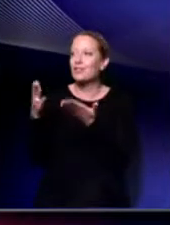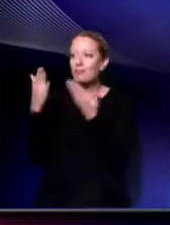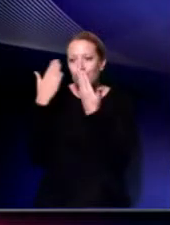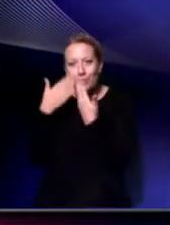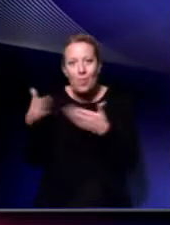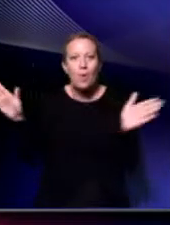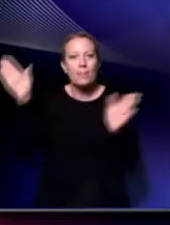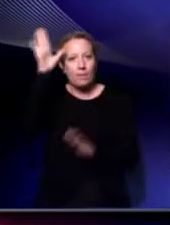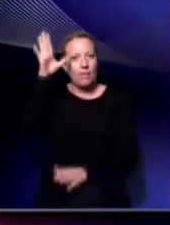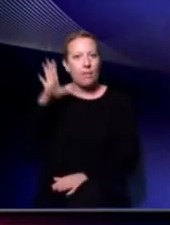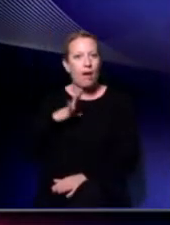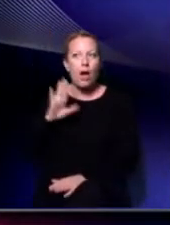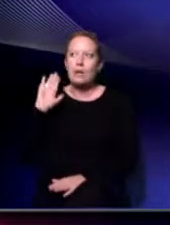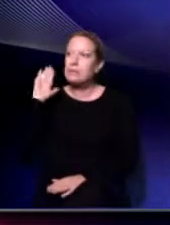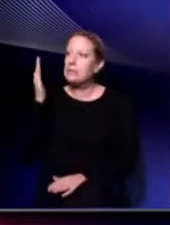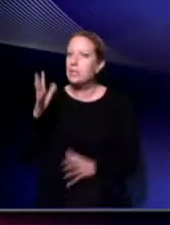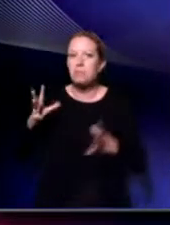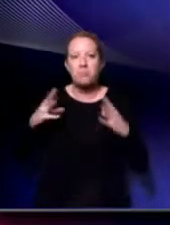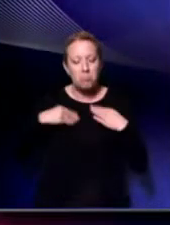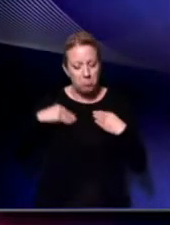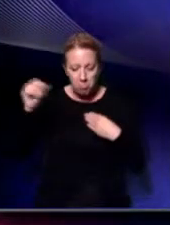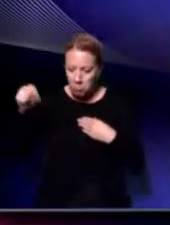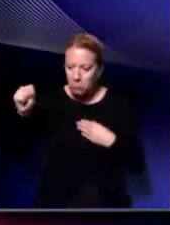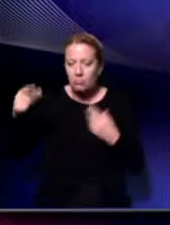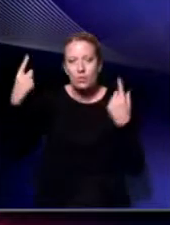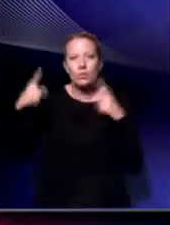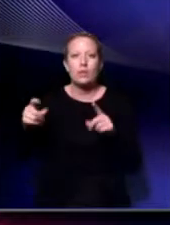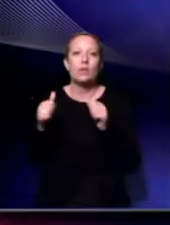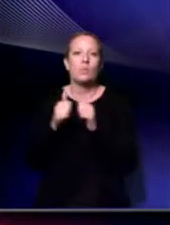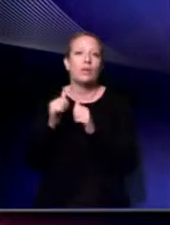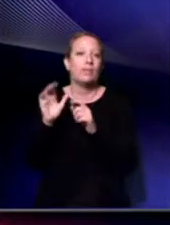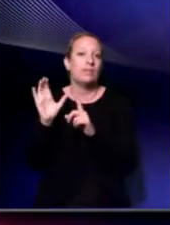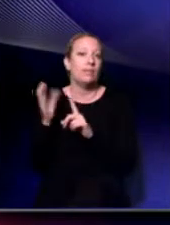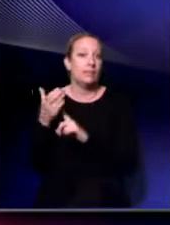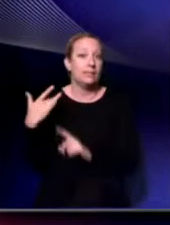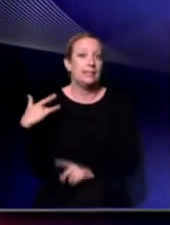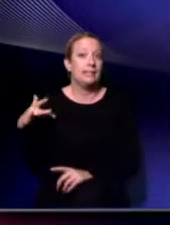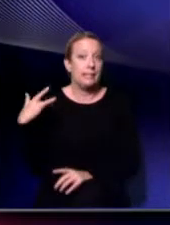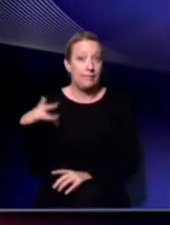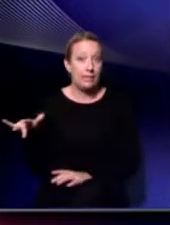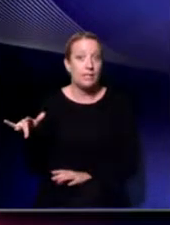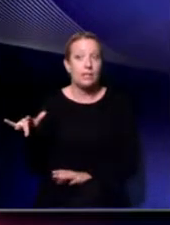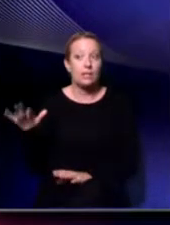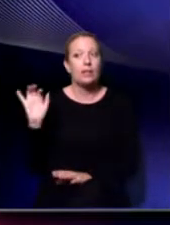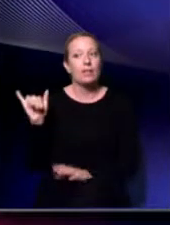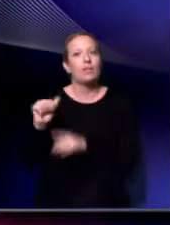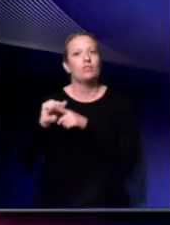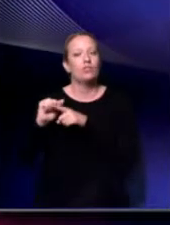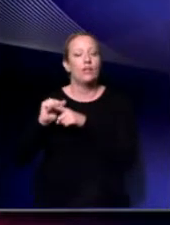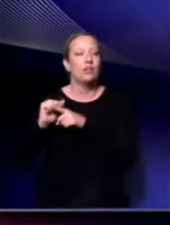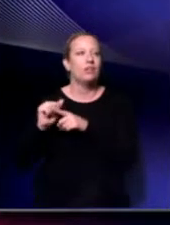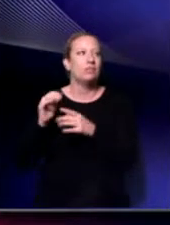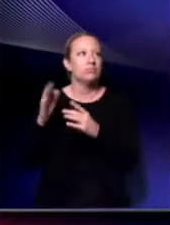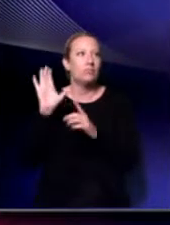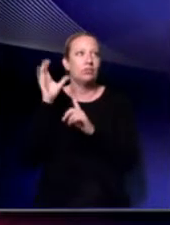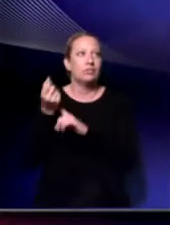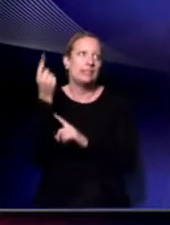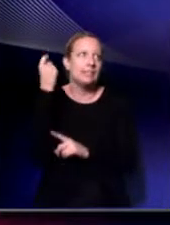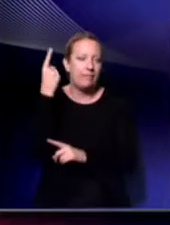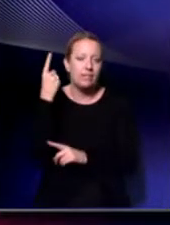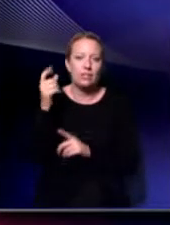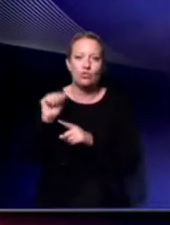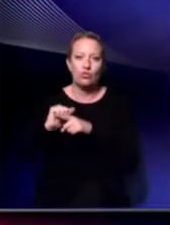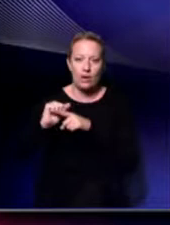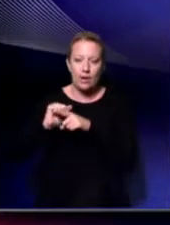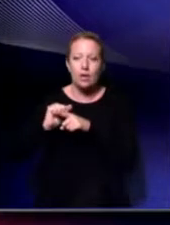to the sensitivity training, and after speaking with Bill, I kind of did